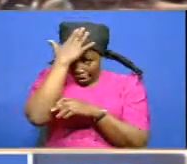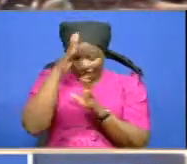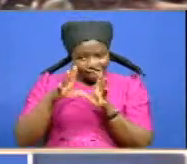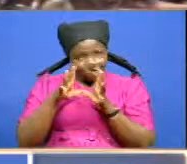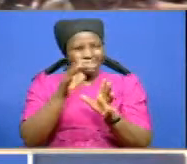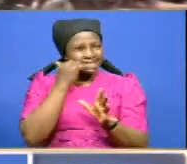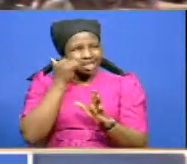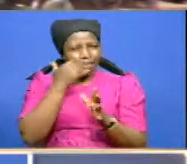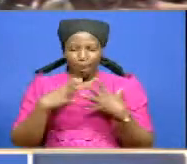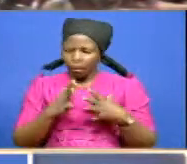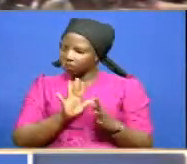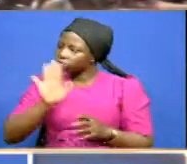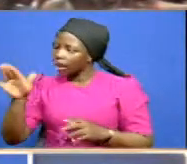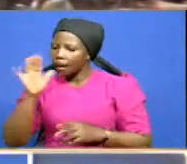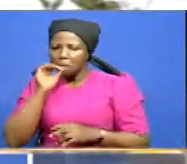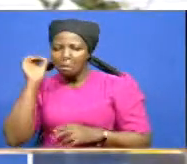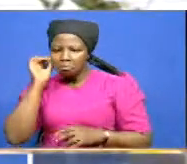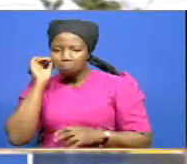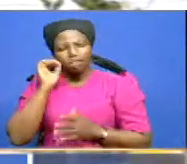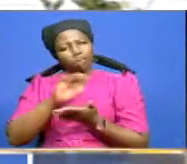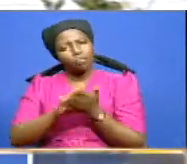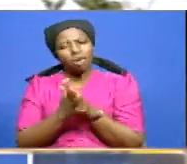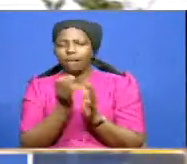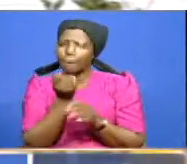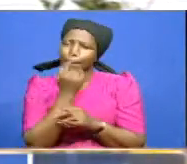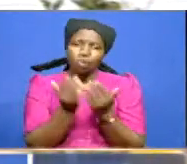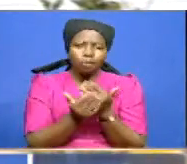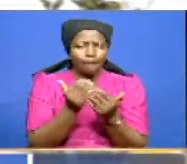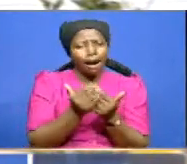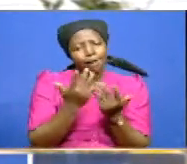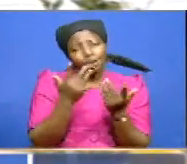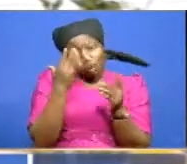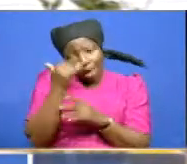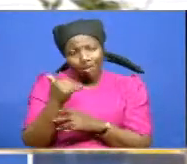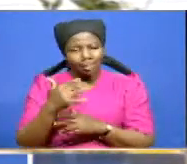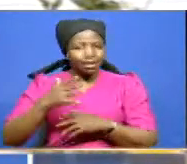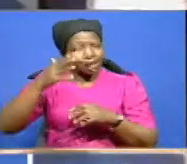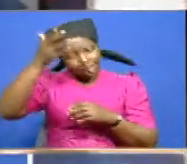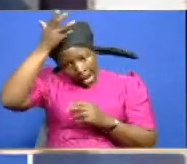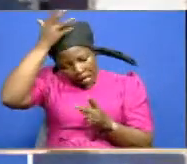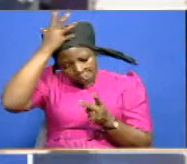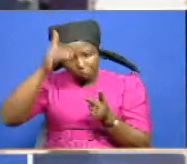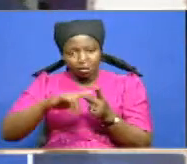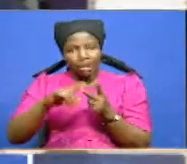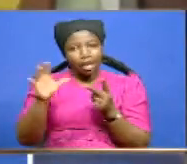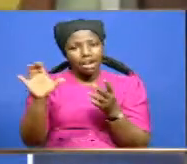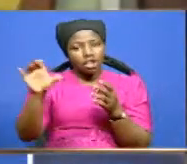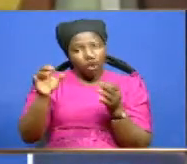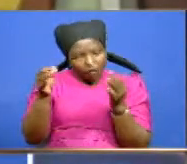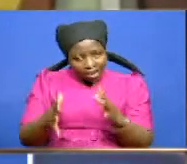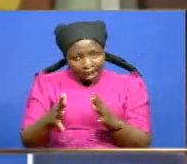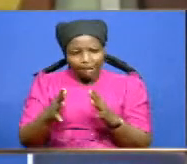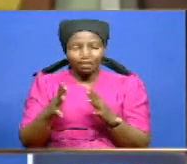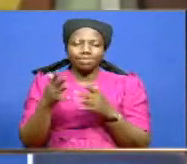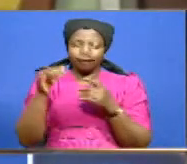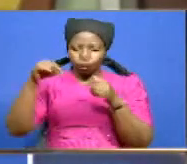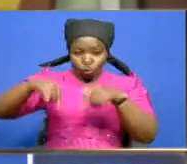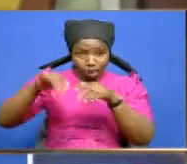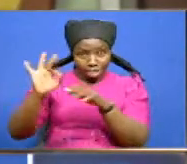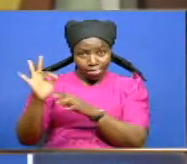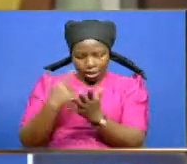home unattended. A strike by clinicians and nurses entered third week Monday. And